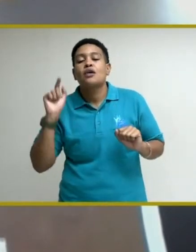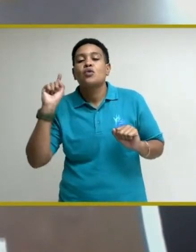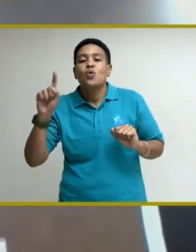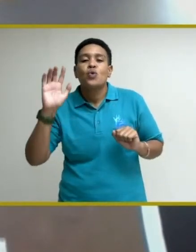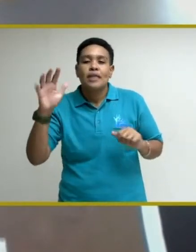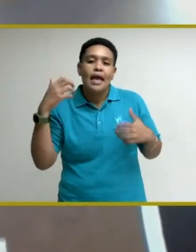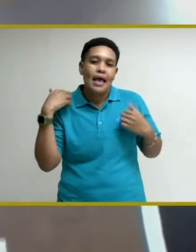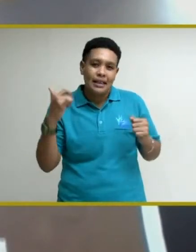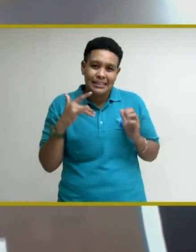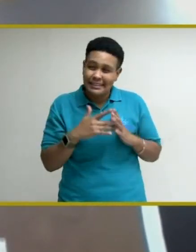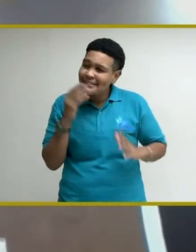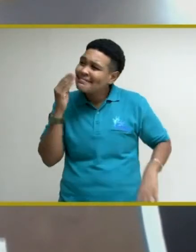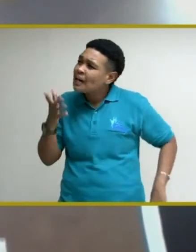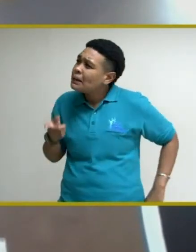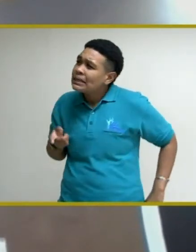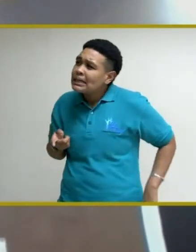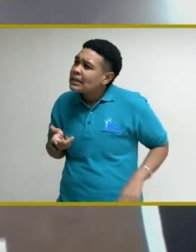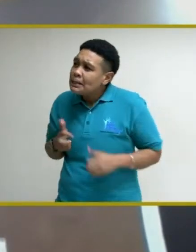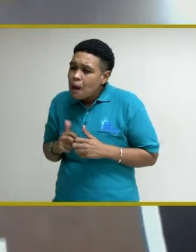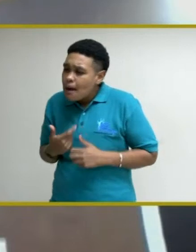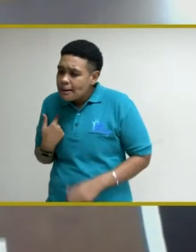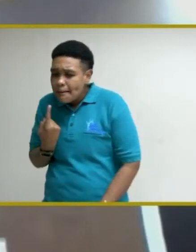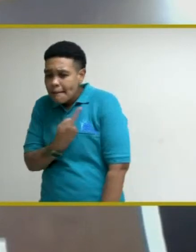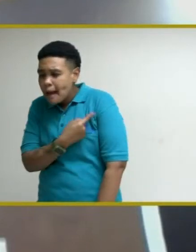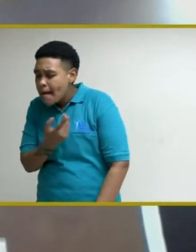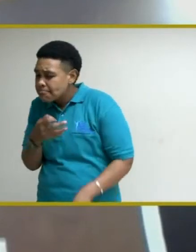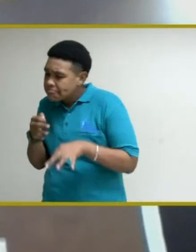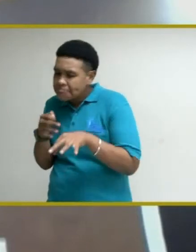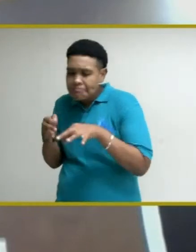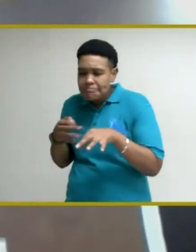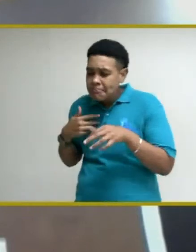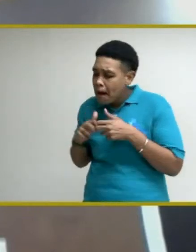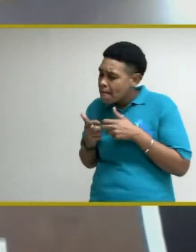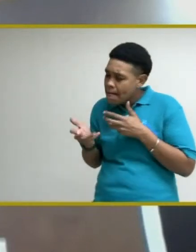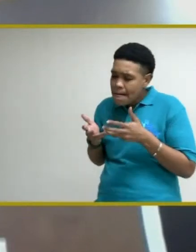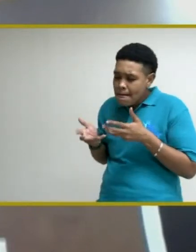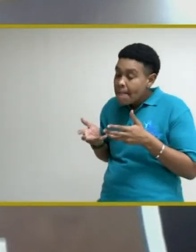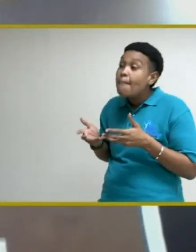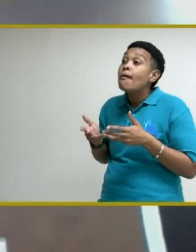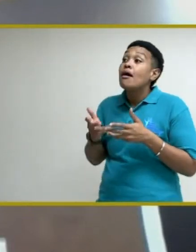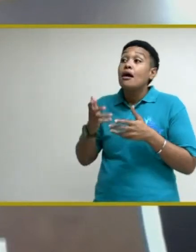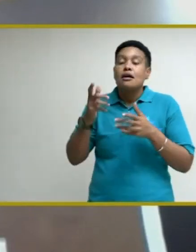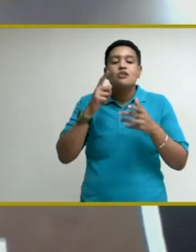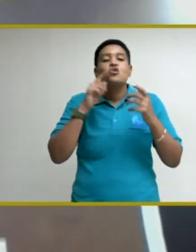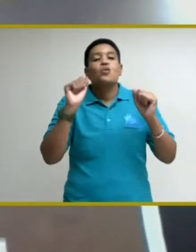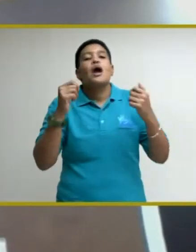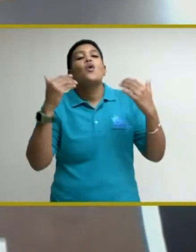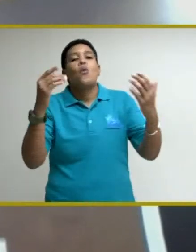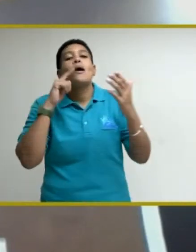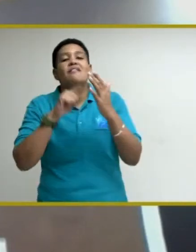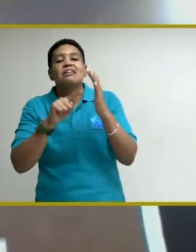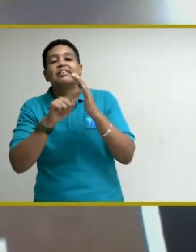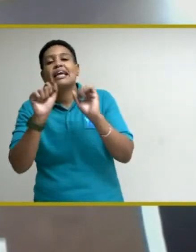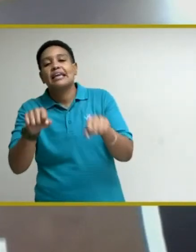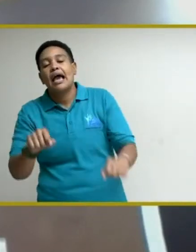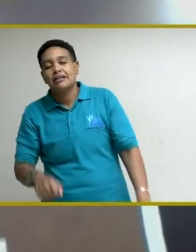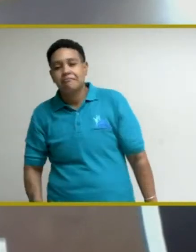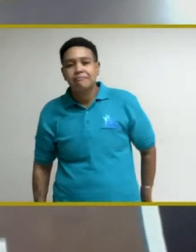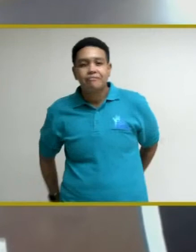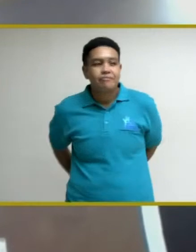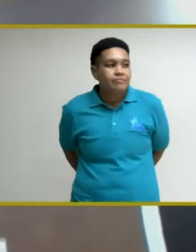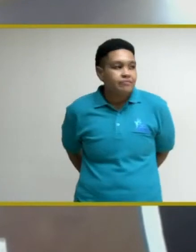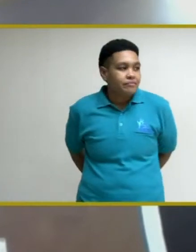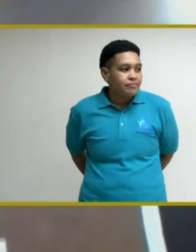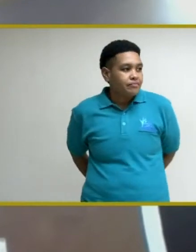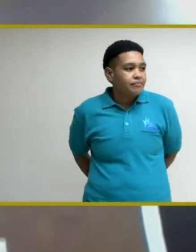their health center, their nearest health department, and make that report so we can do the investigations.